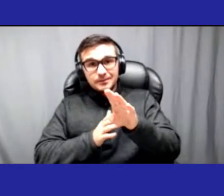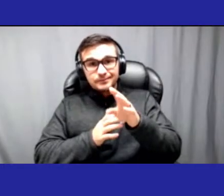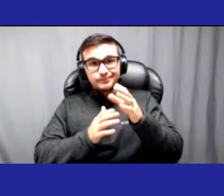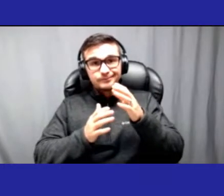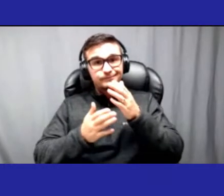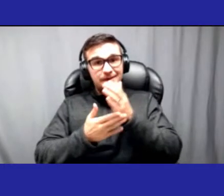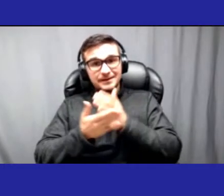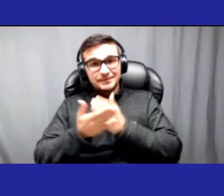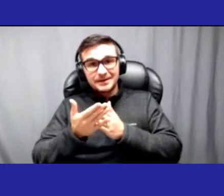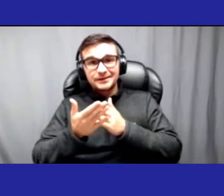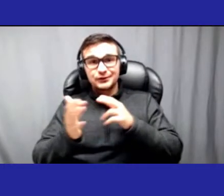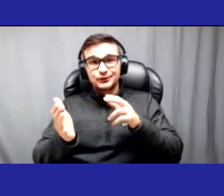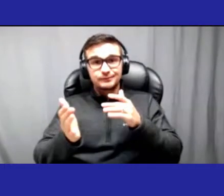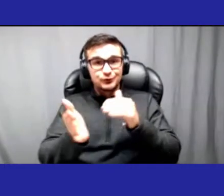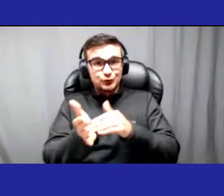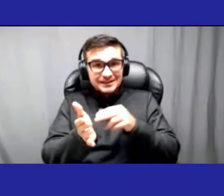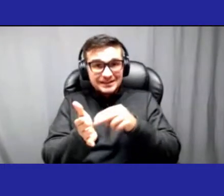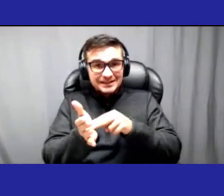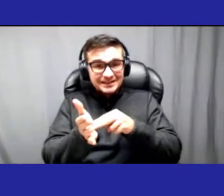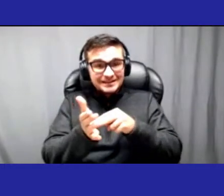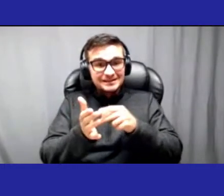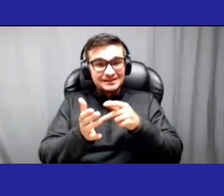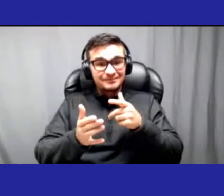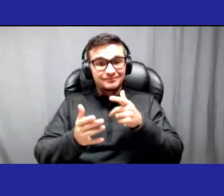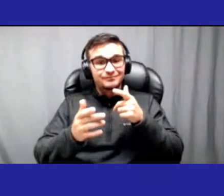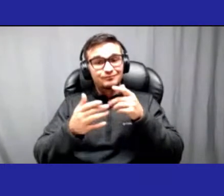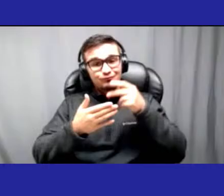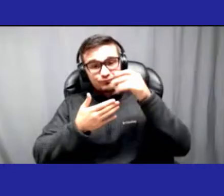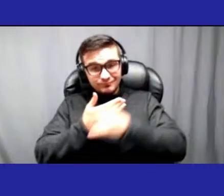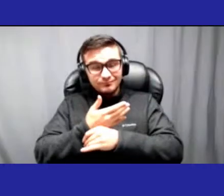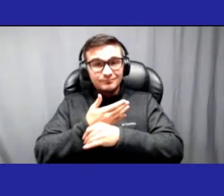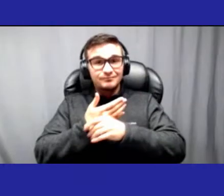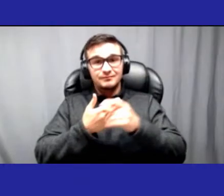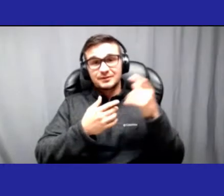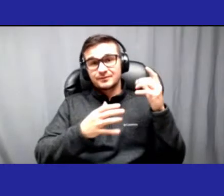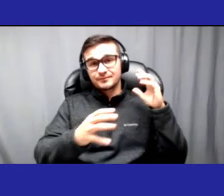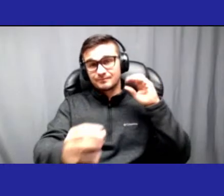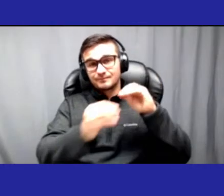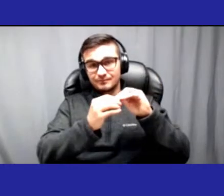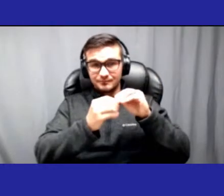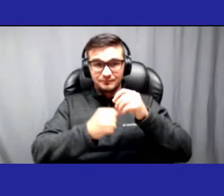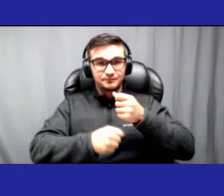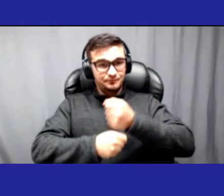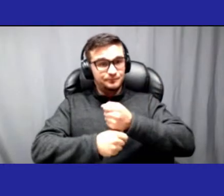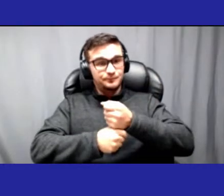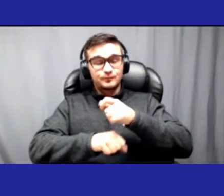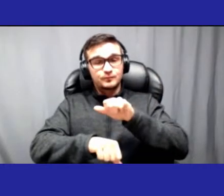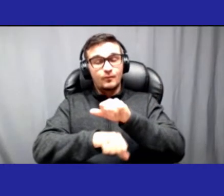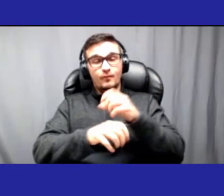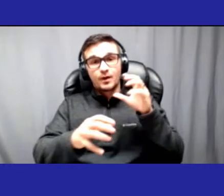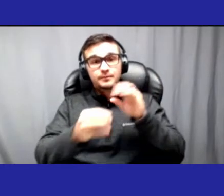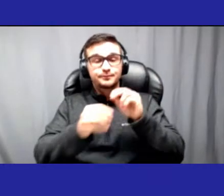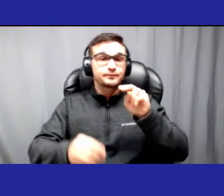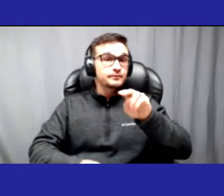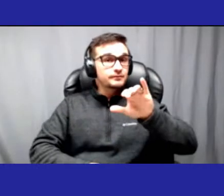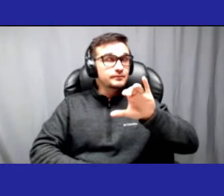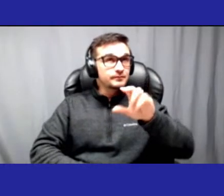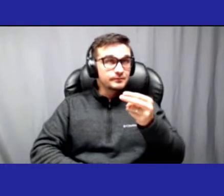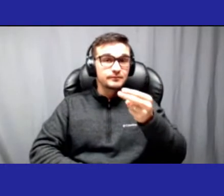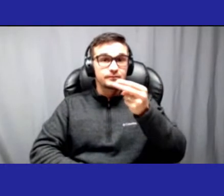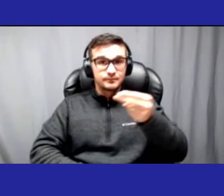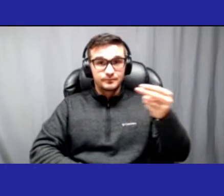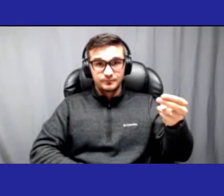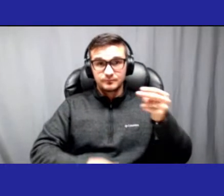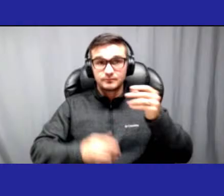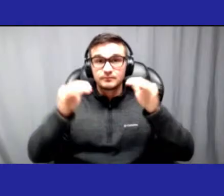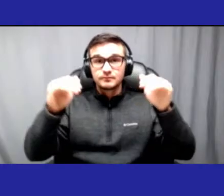of projects and just the dissemination of work that's happening internally here at New York City Health and Hospitals. Next slide. And the third